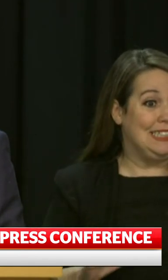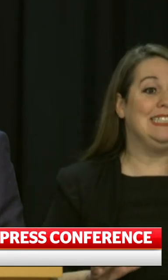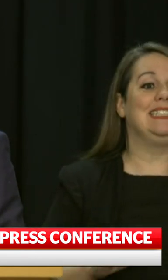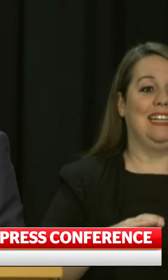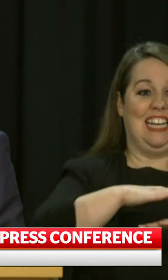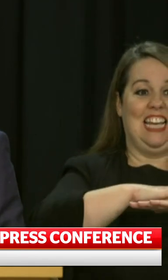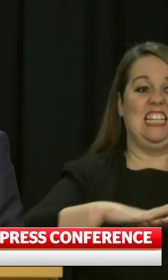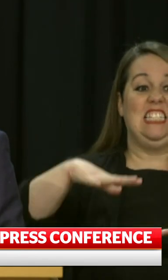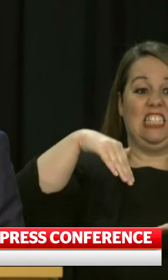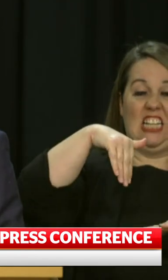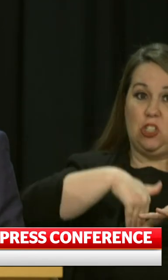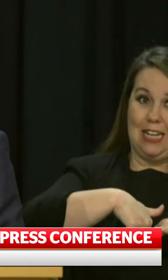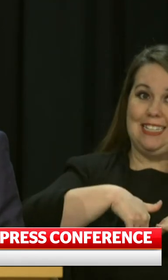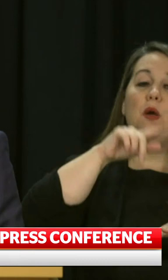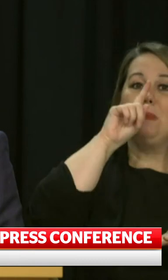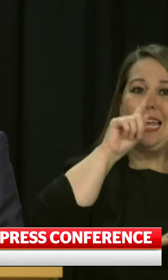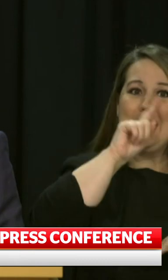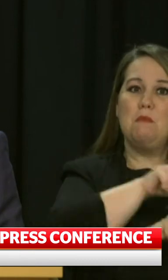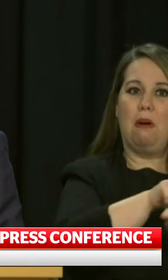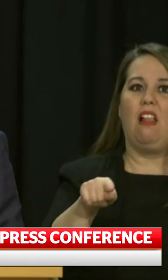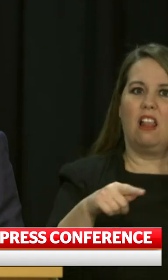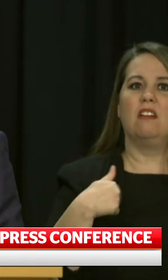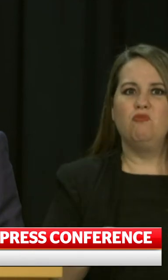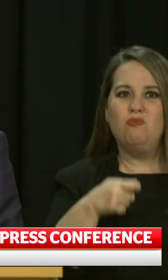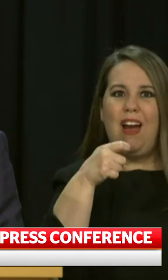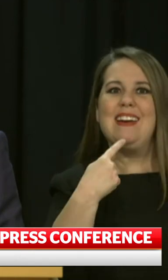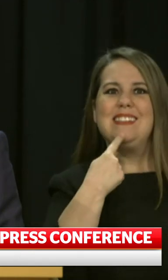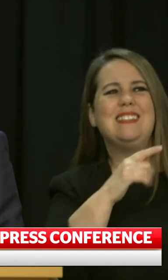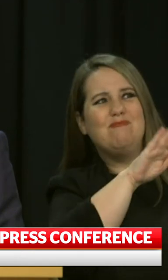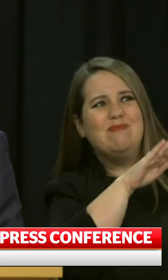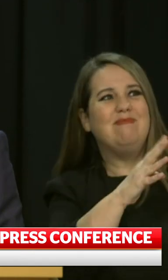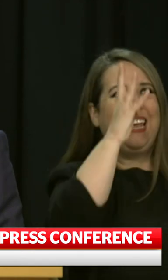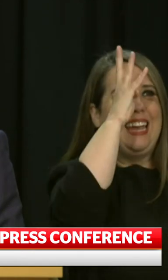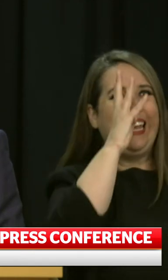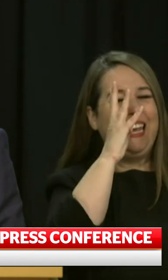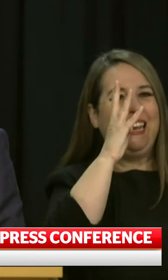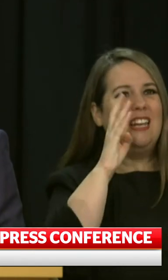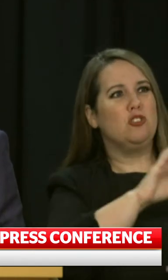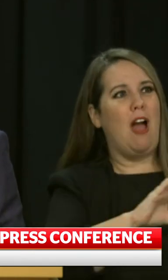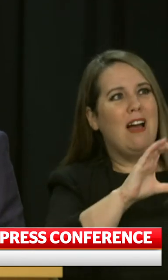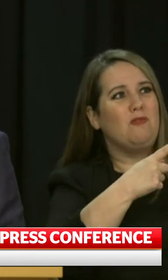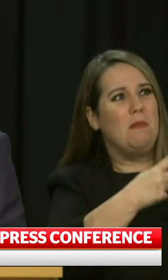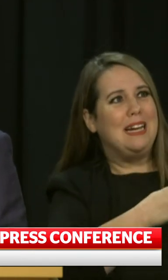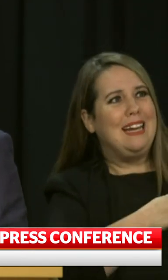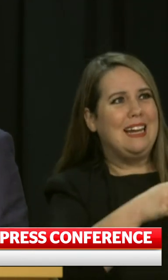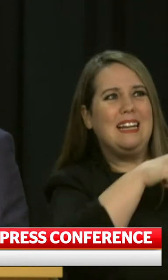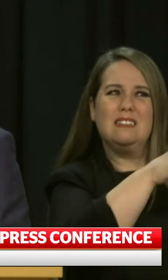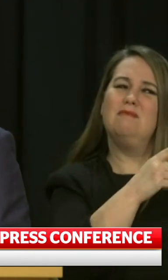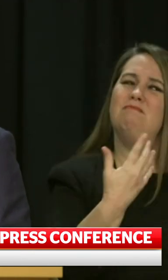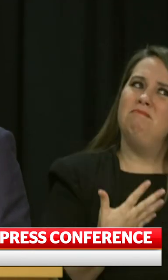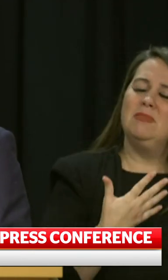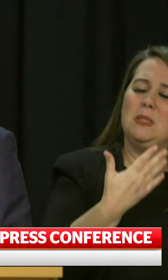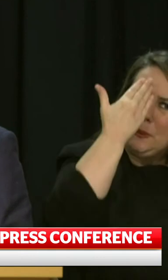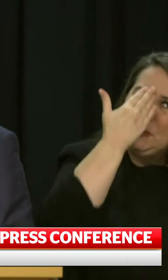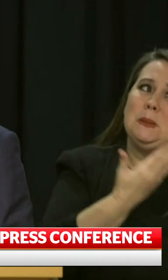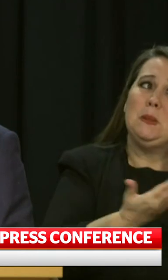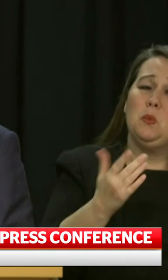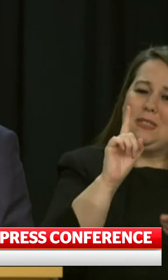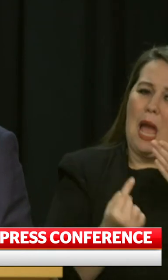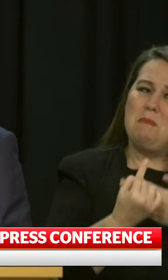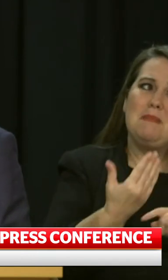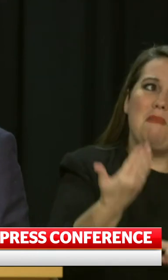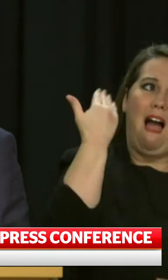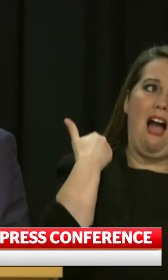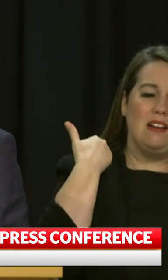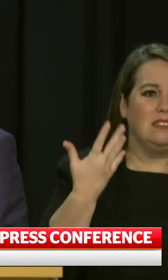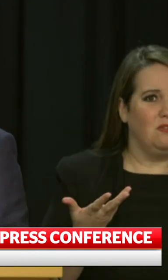ways. Did that come up at all in your conversations with him, and what are your views on that? Didn't come up specifically in my conversations with King Charles, but it